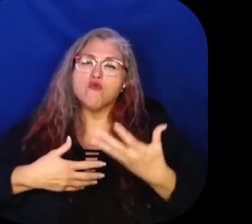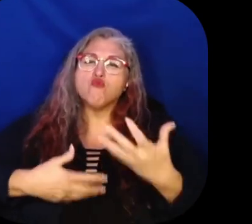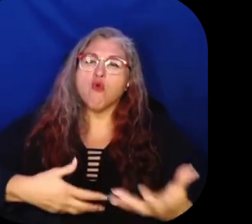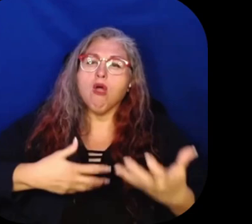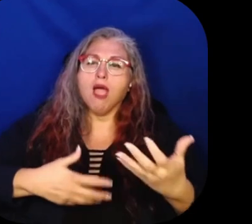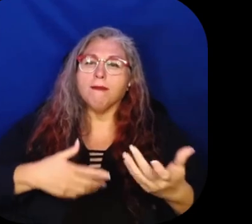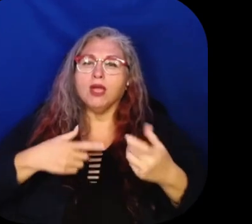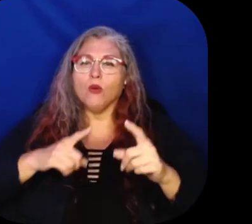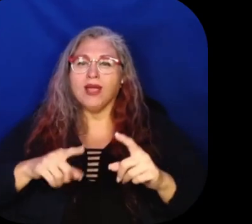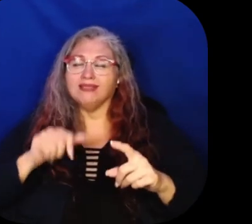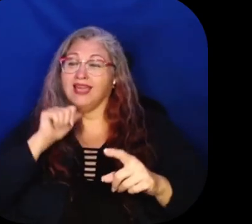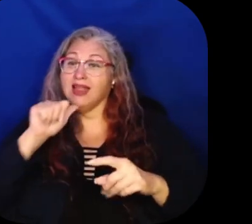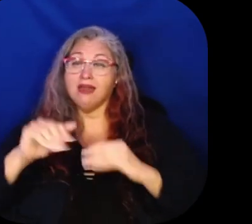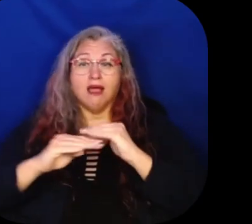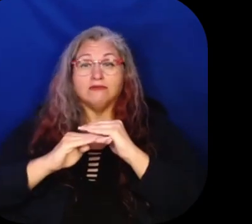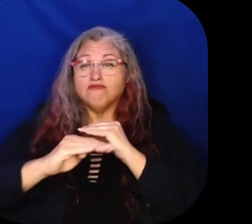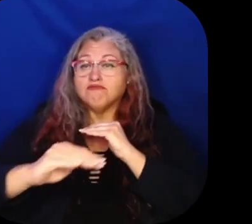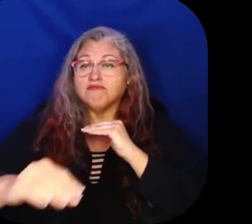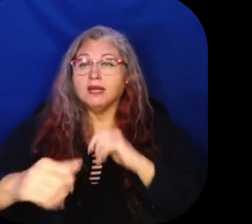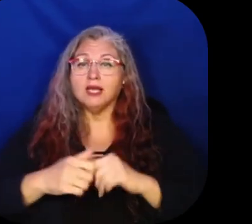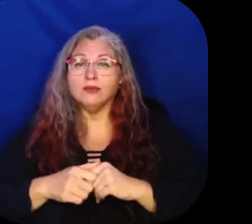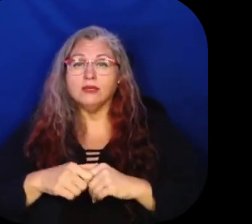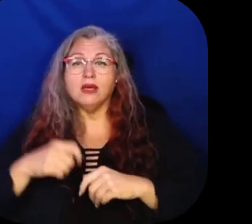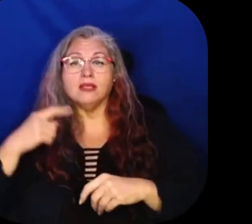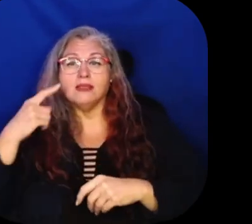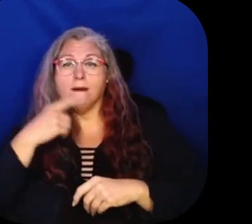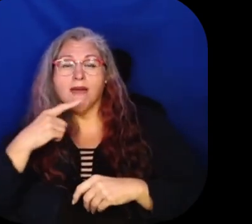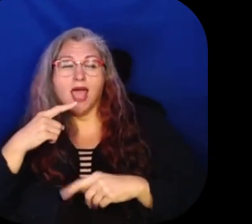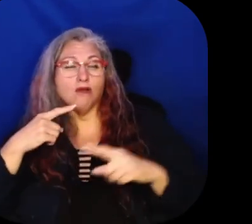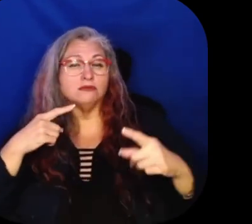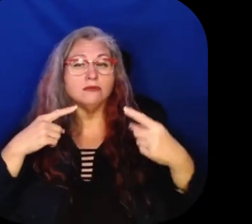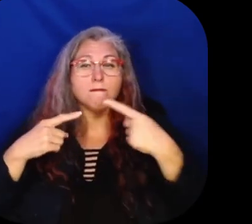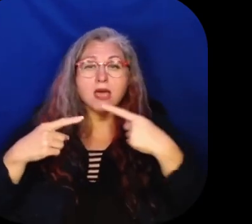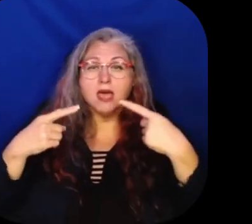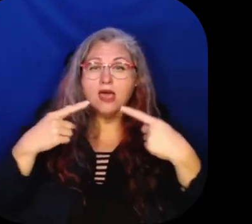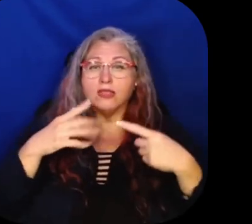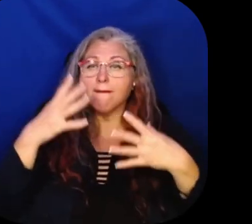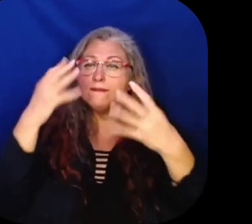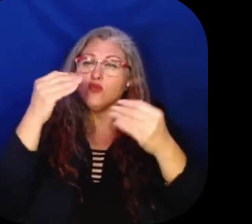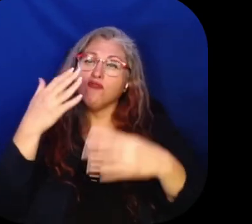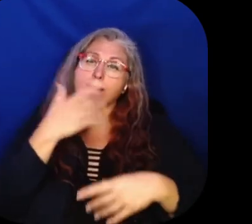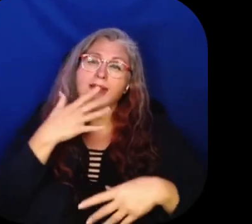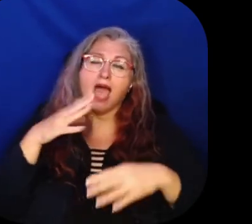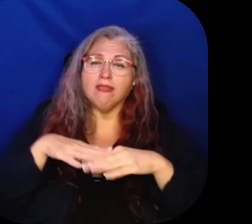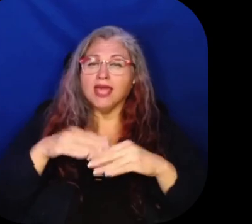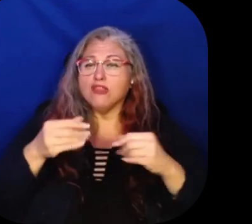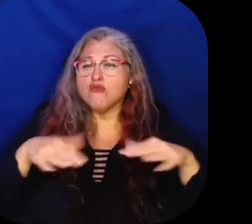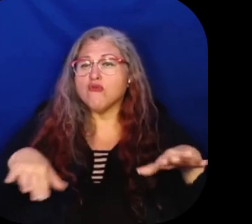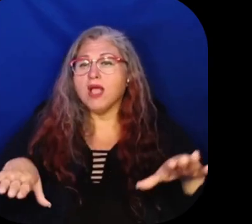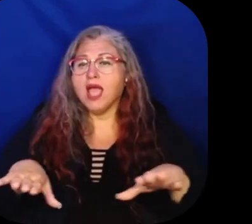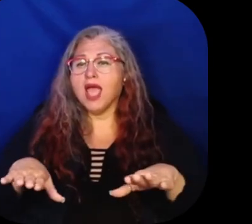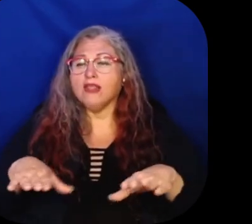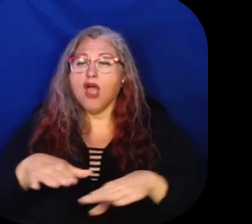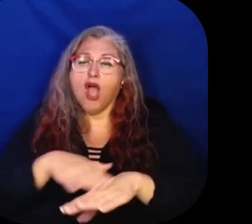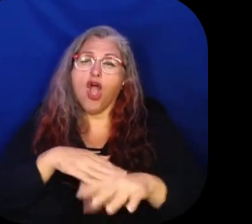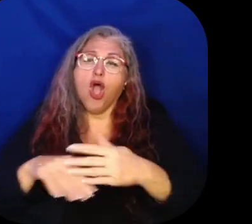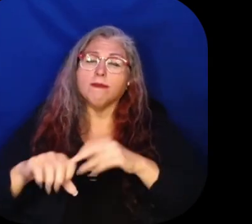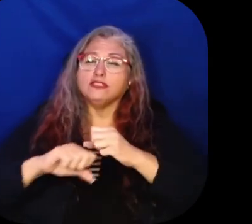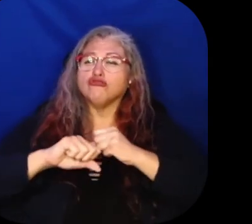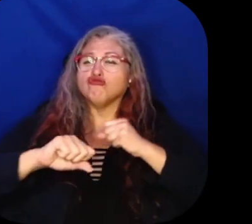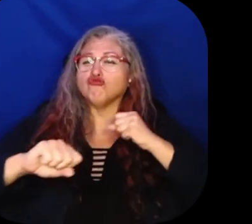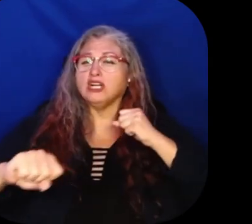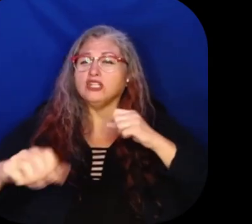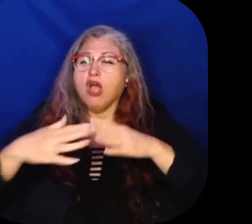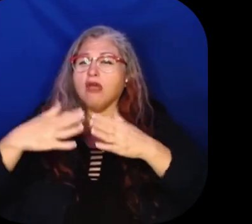very stable. Mouth, this mouth, beautiful mouth in the ground. Limbs stretched across opening, I